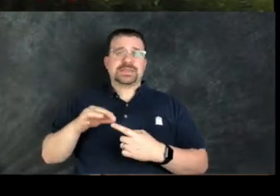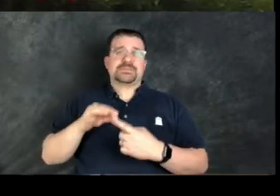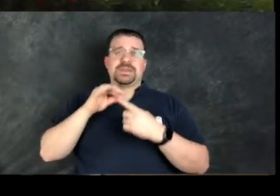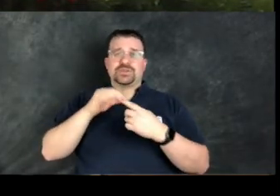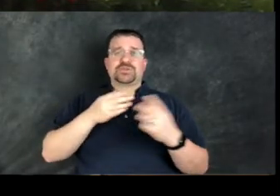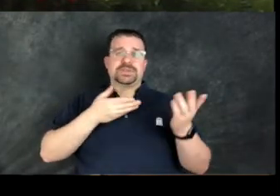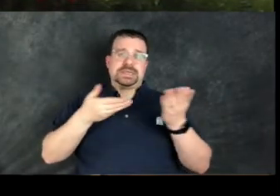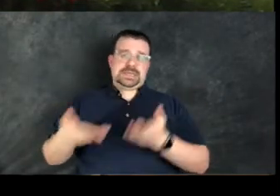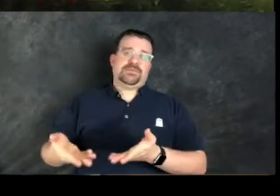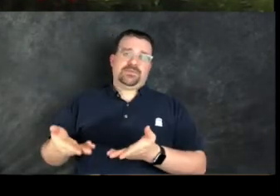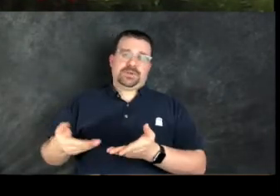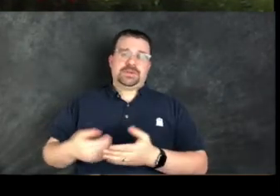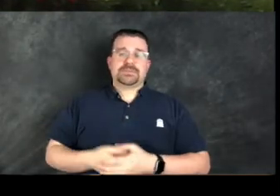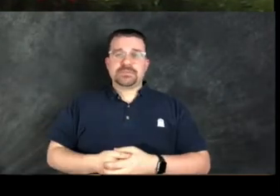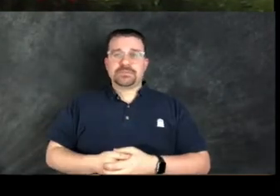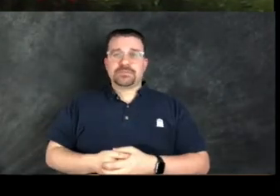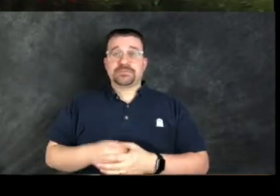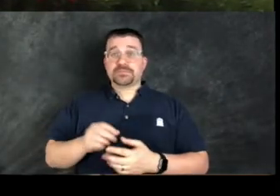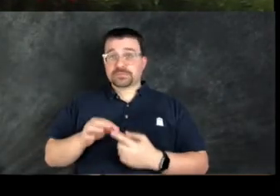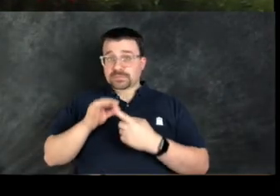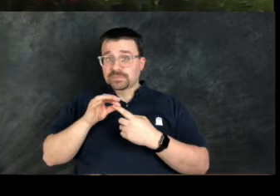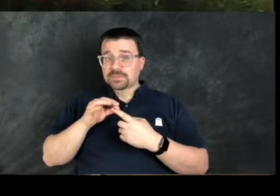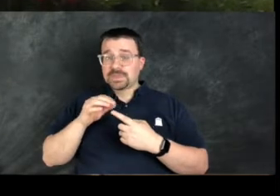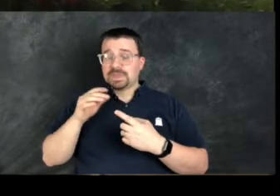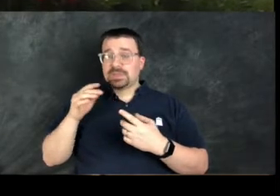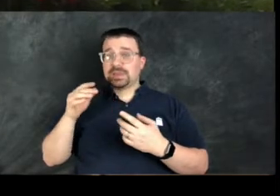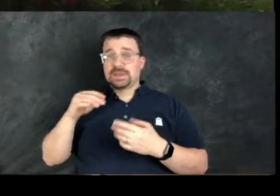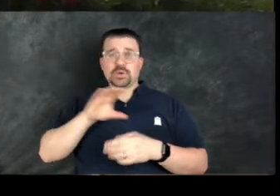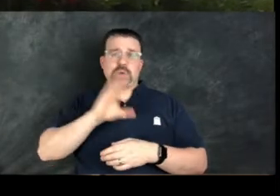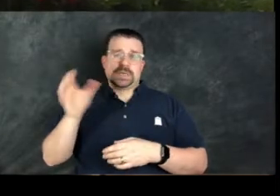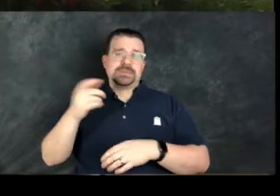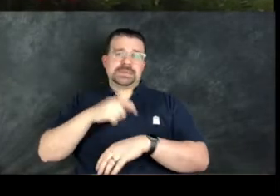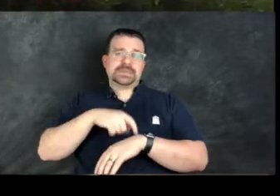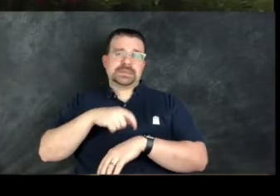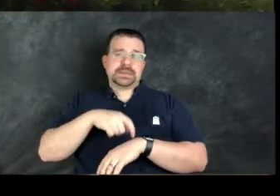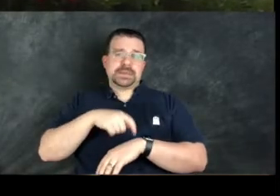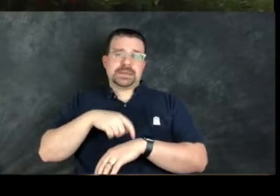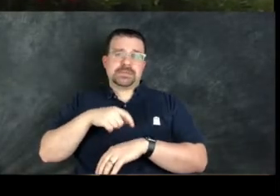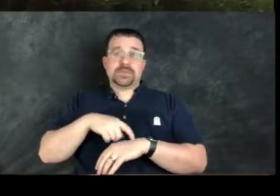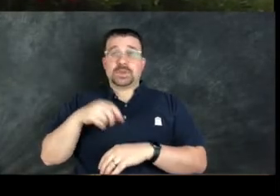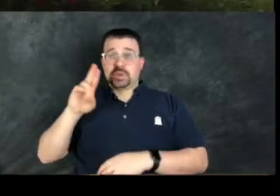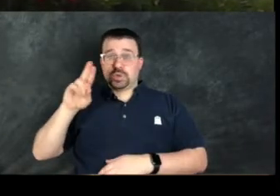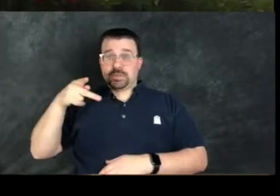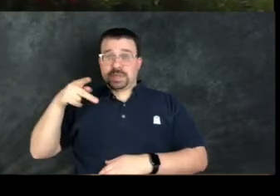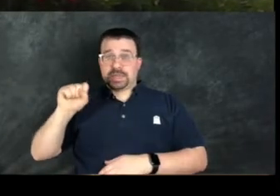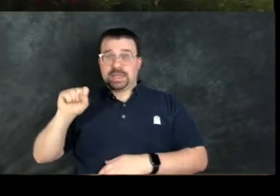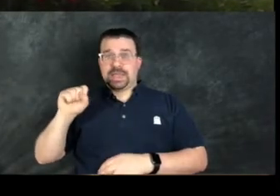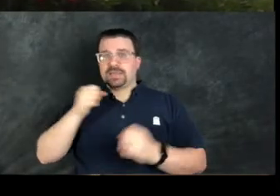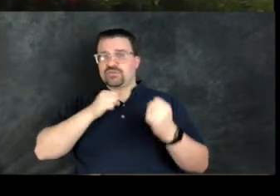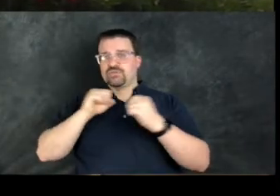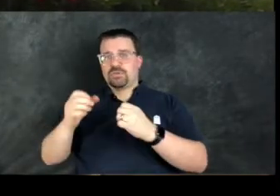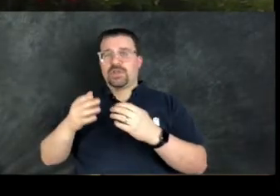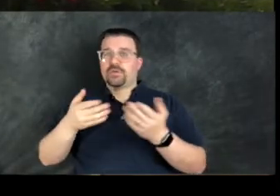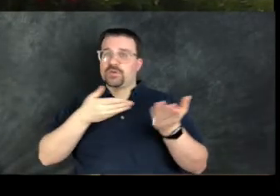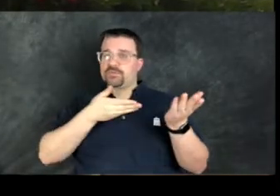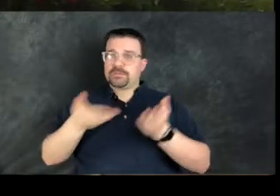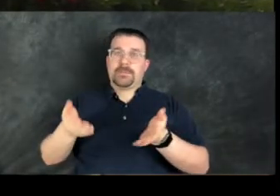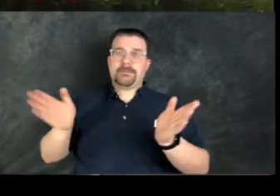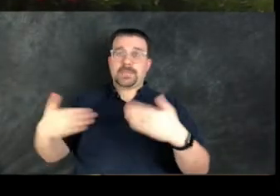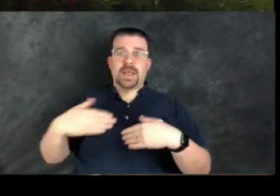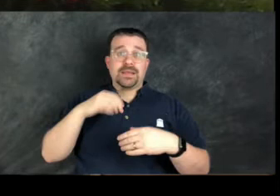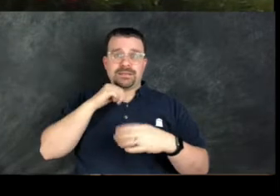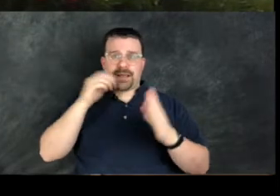delivery, especially at Christmas time when the UPS driver delivers that big box of